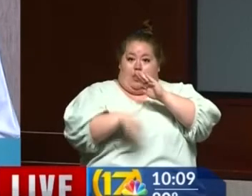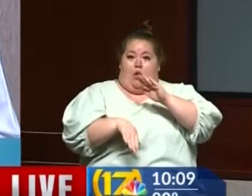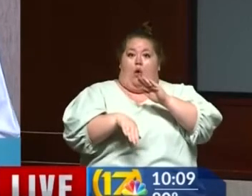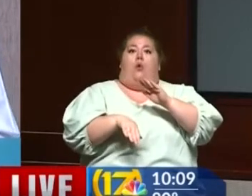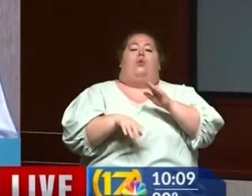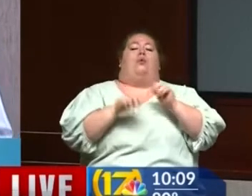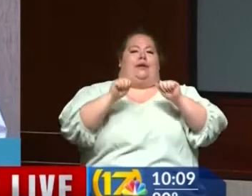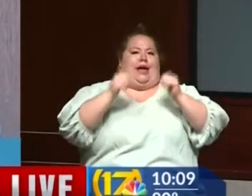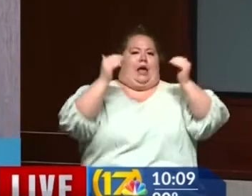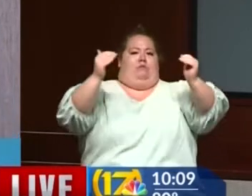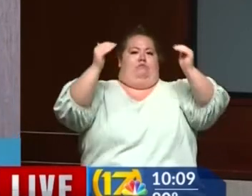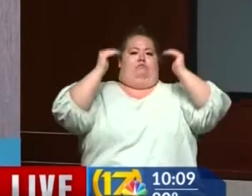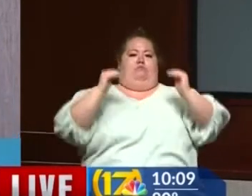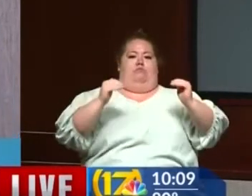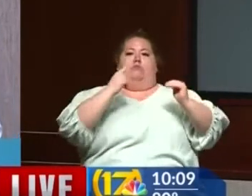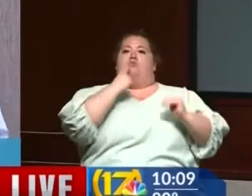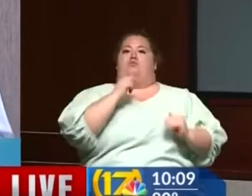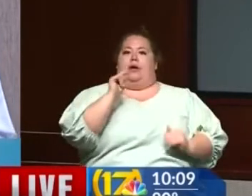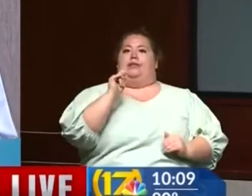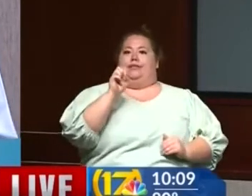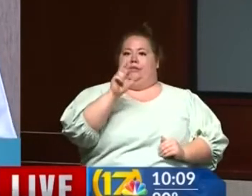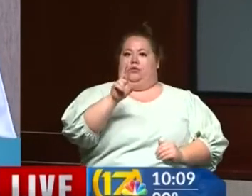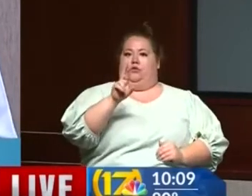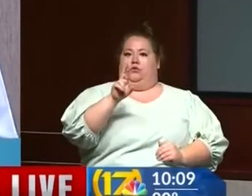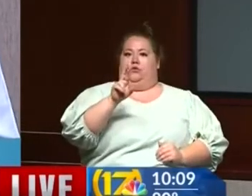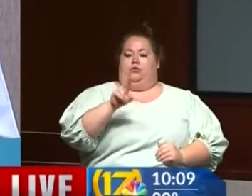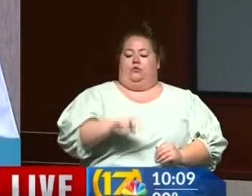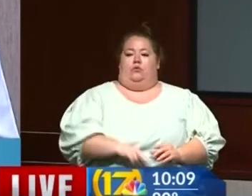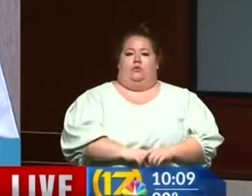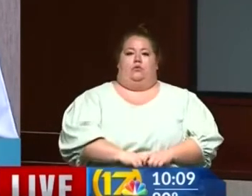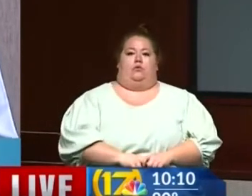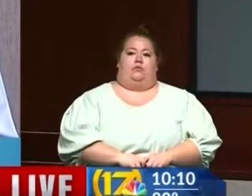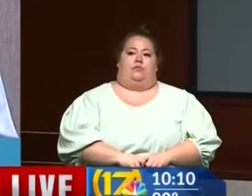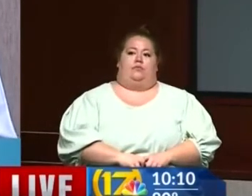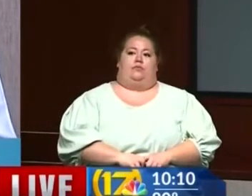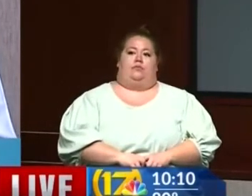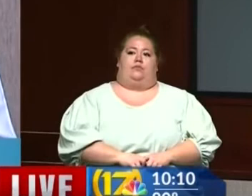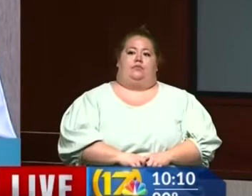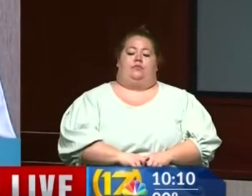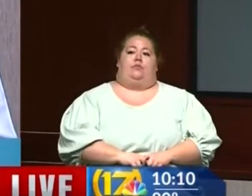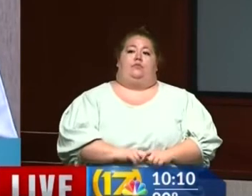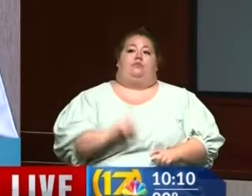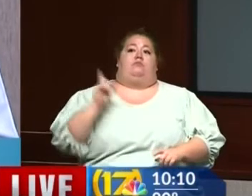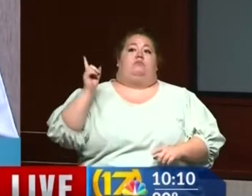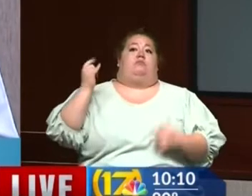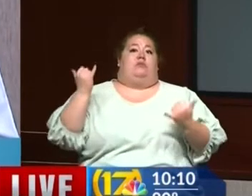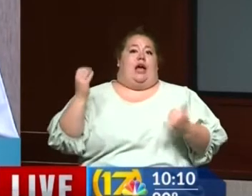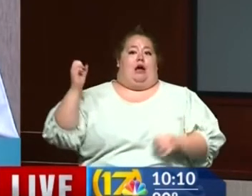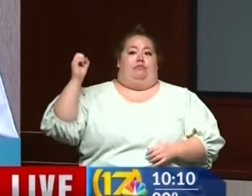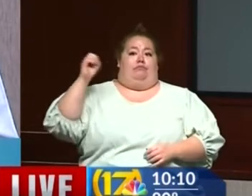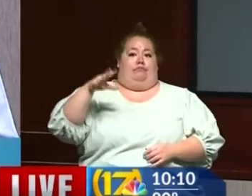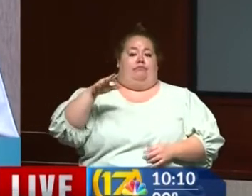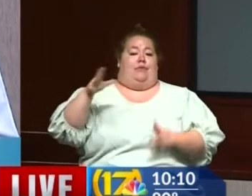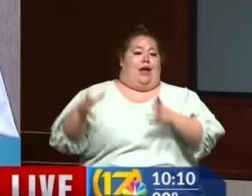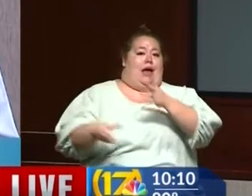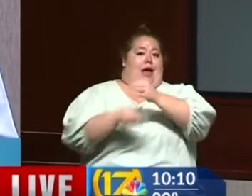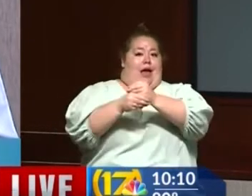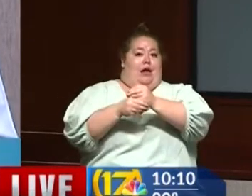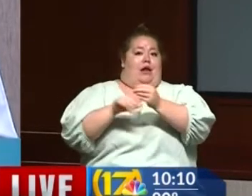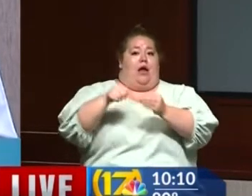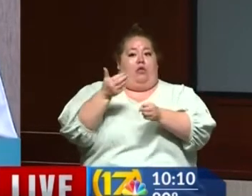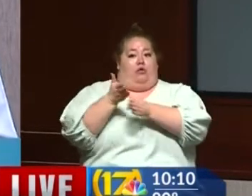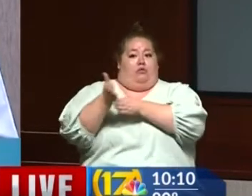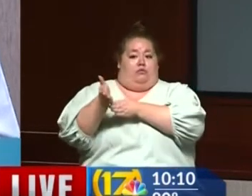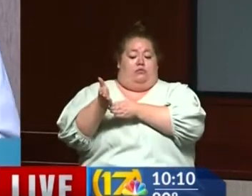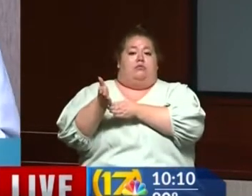The state has also made mention of an additional metric, the health equity metric. This